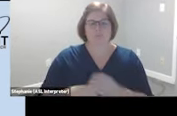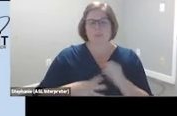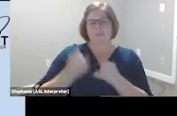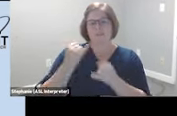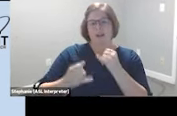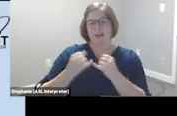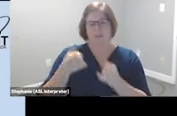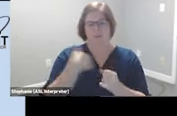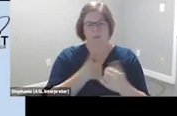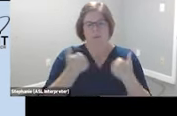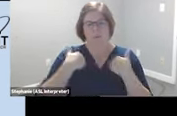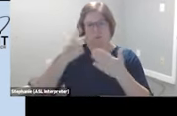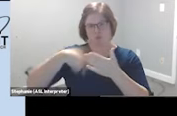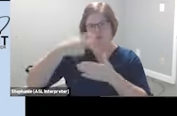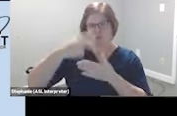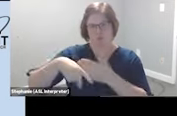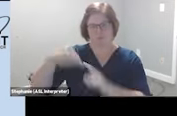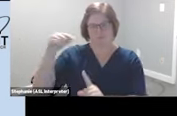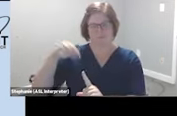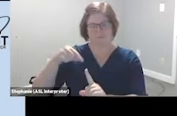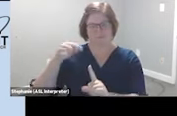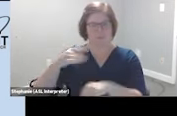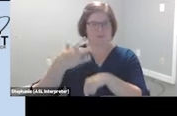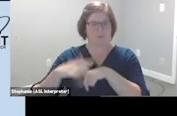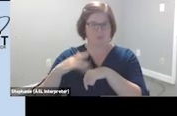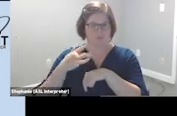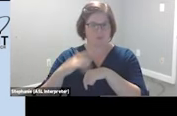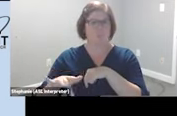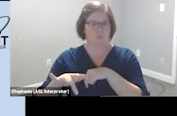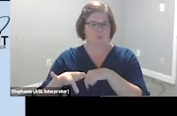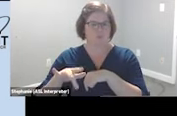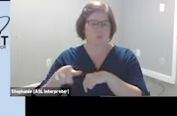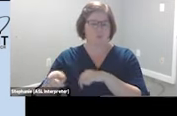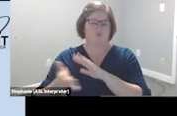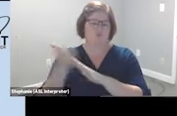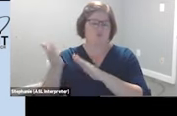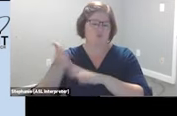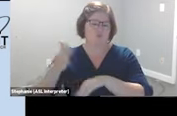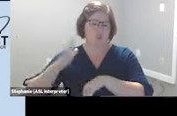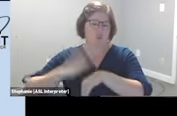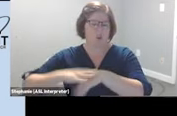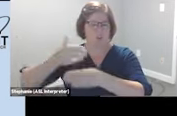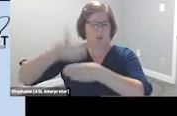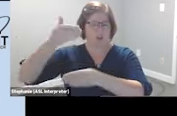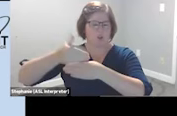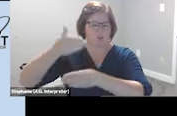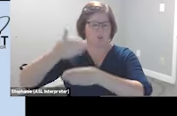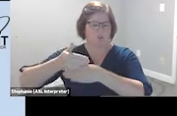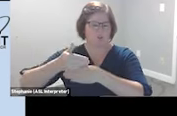available with the Graphiti that runs on a Windows PC today, which is essentially a paint program